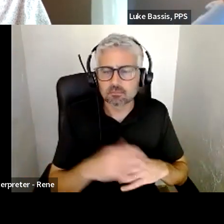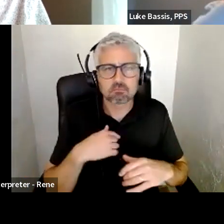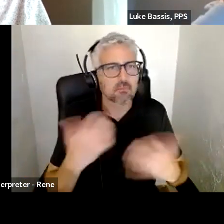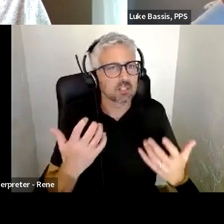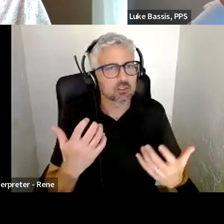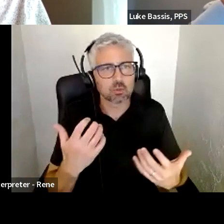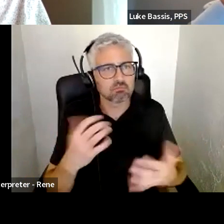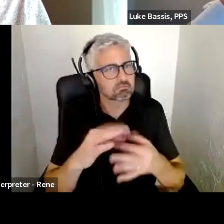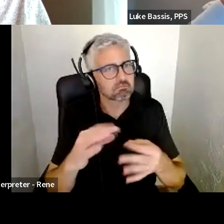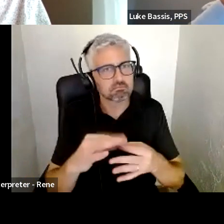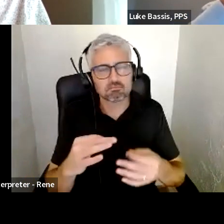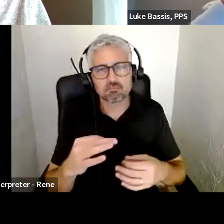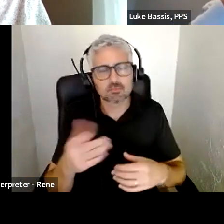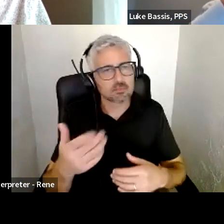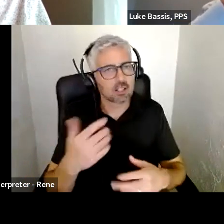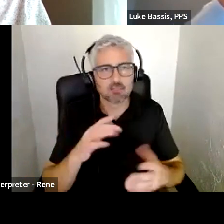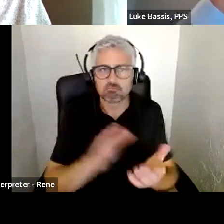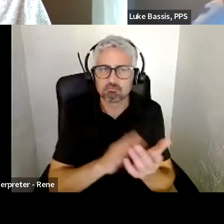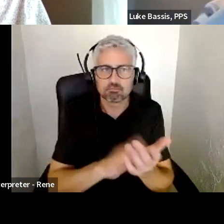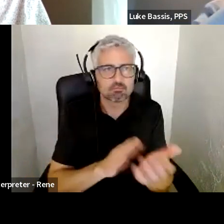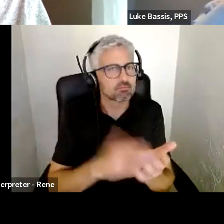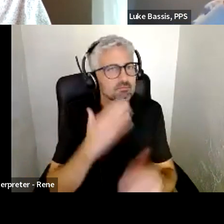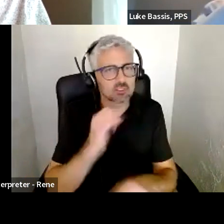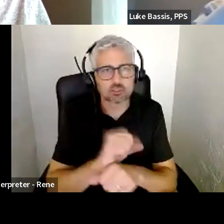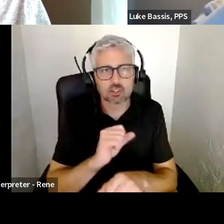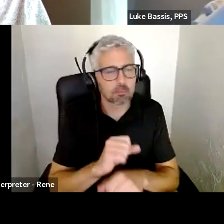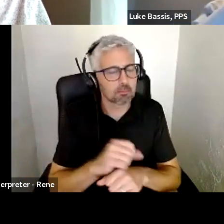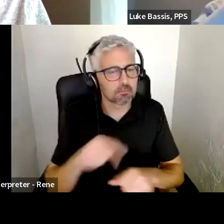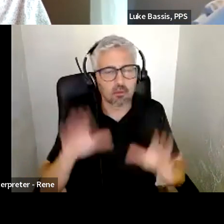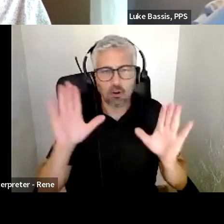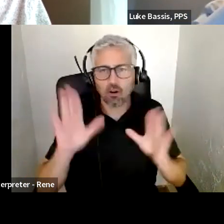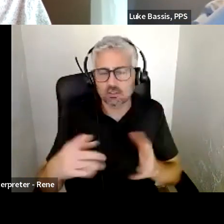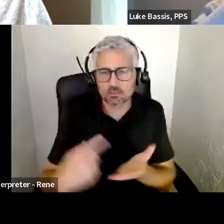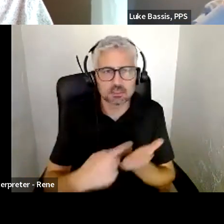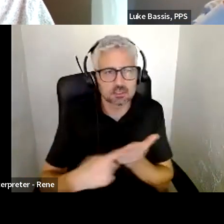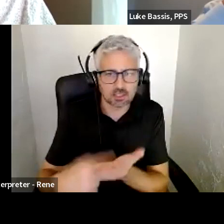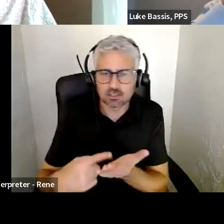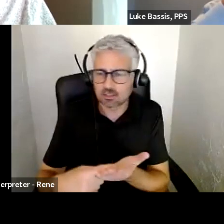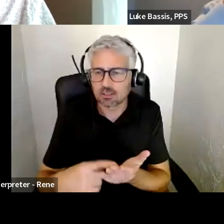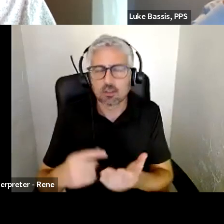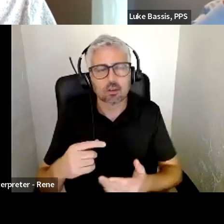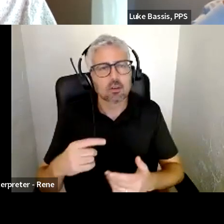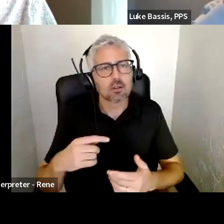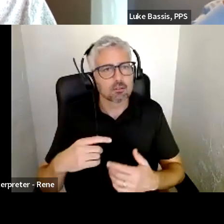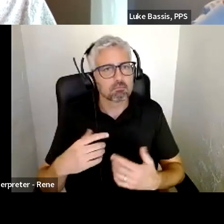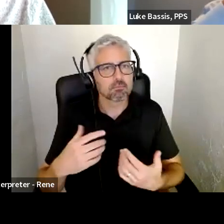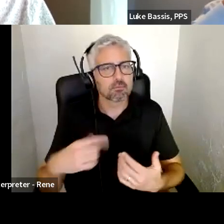say, just well done. I just thought it was an outstanding discussion. It gives us